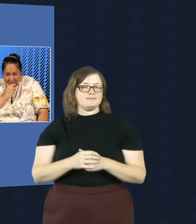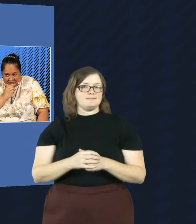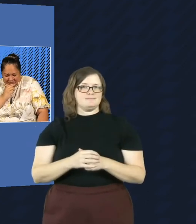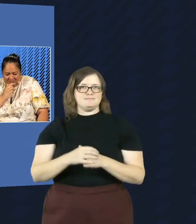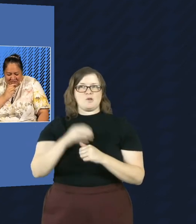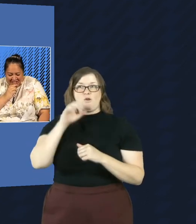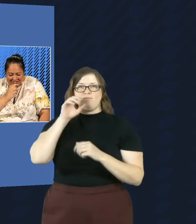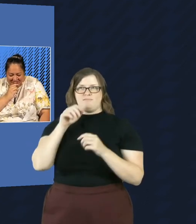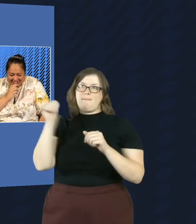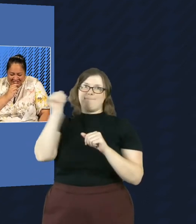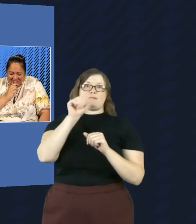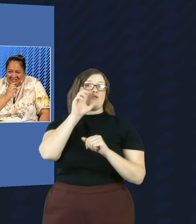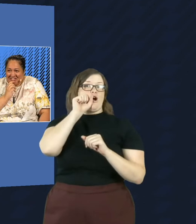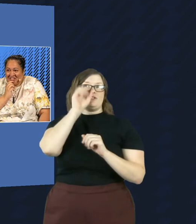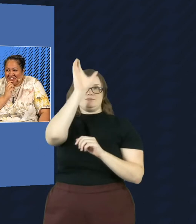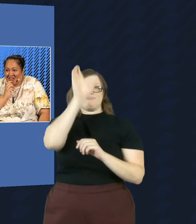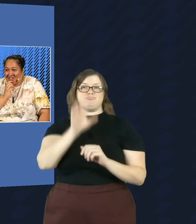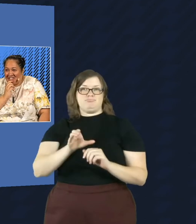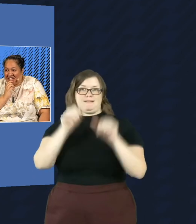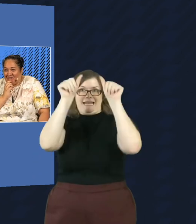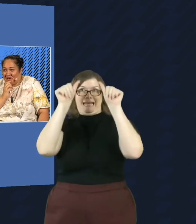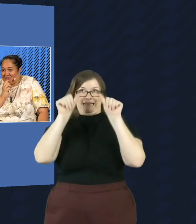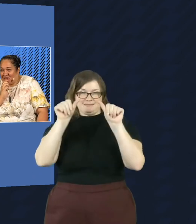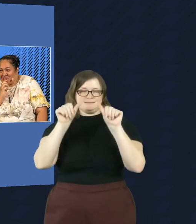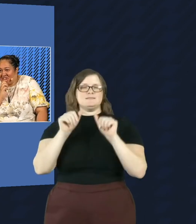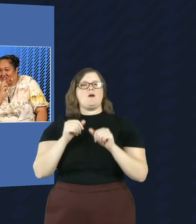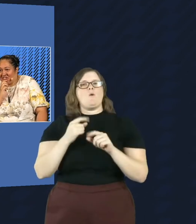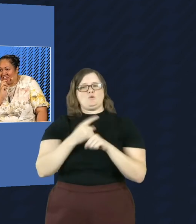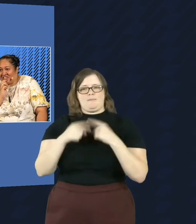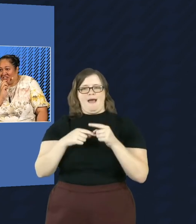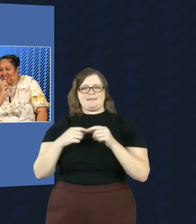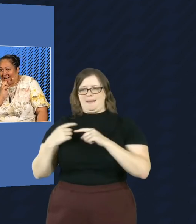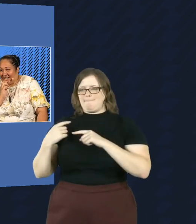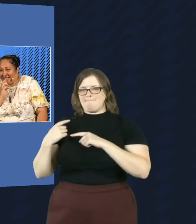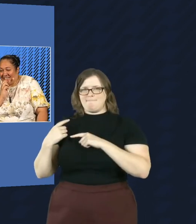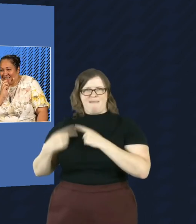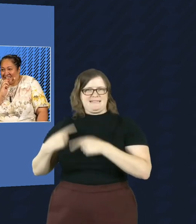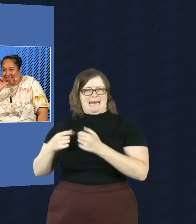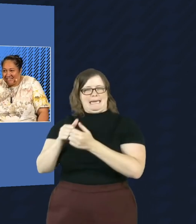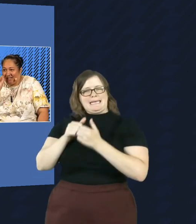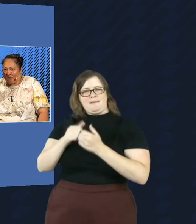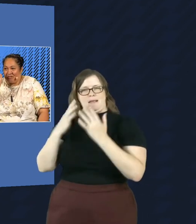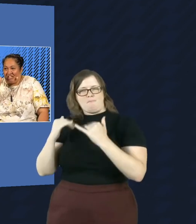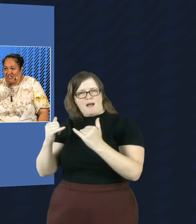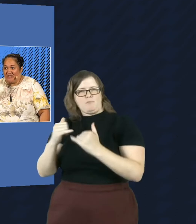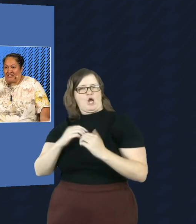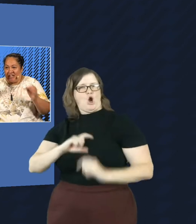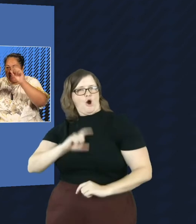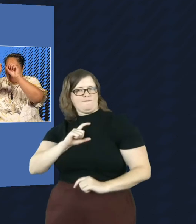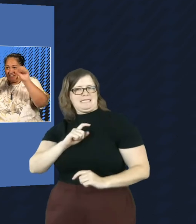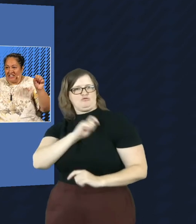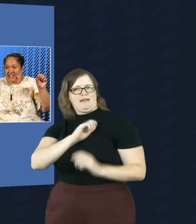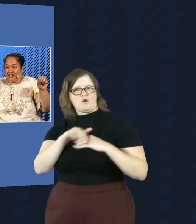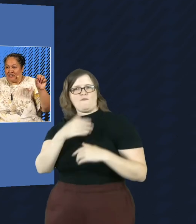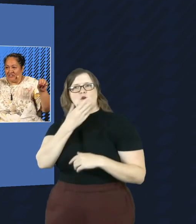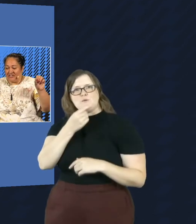there. Where we're talking about maintaining public confidence and trust to use data. That's the aspiration, and